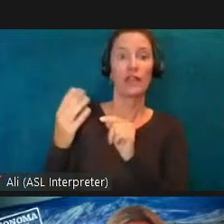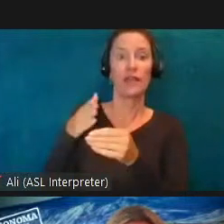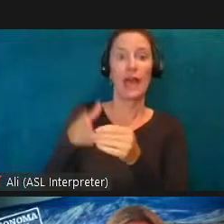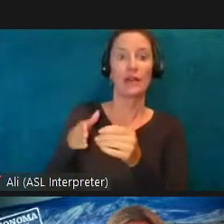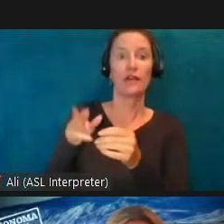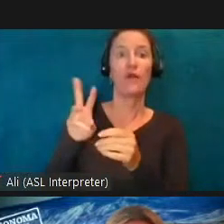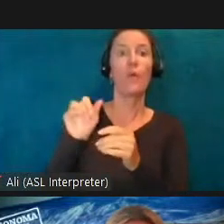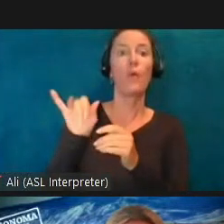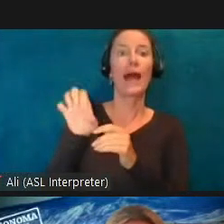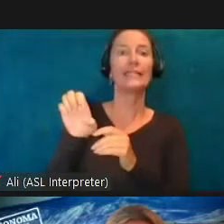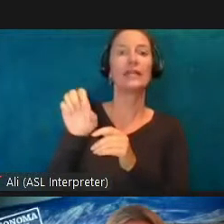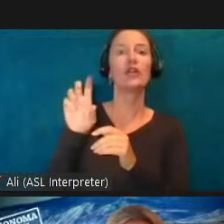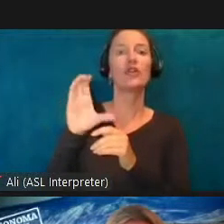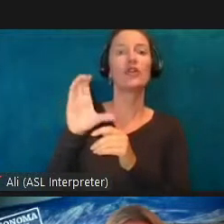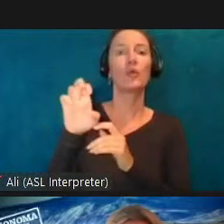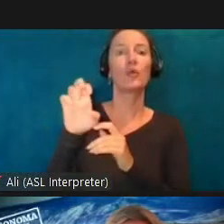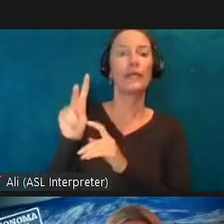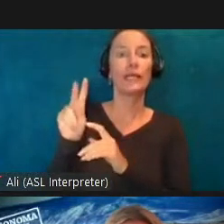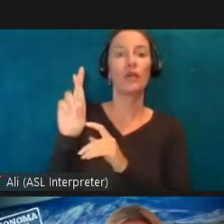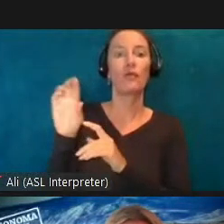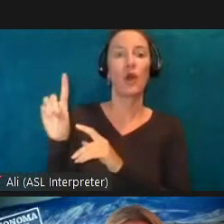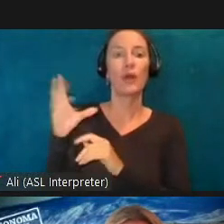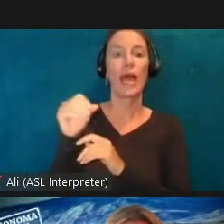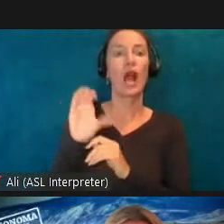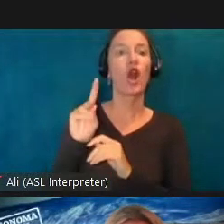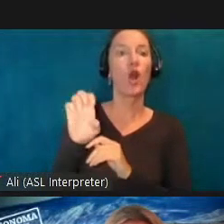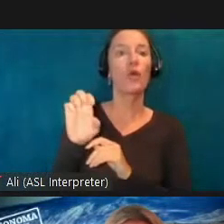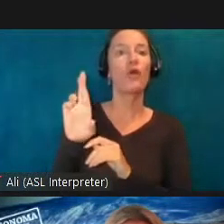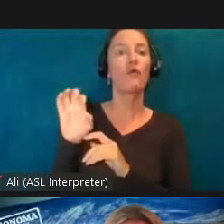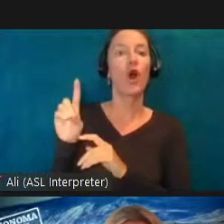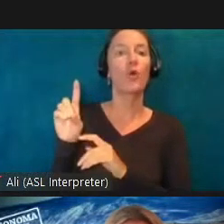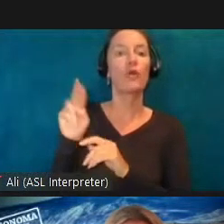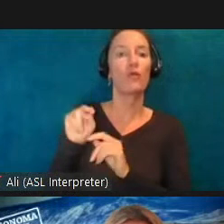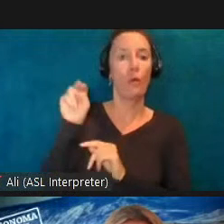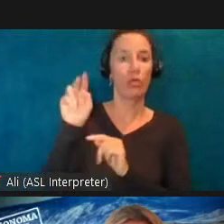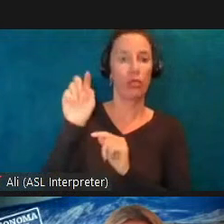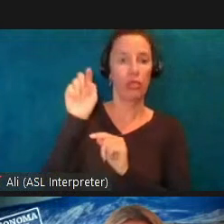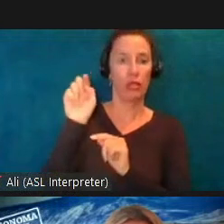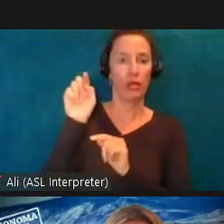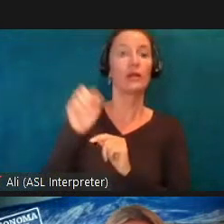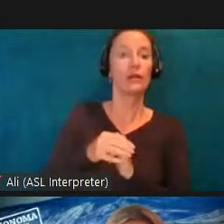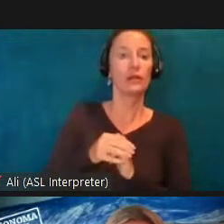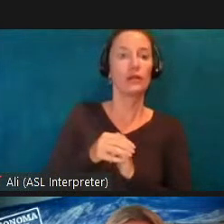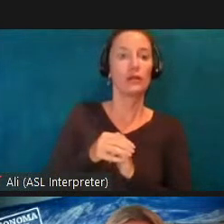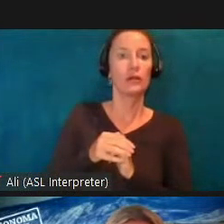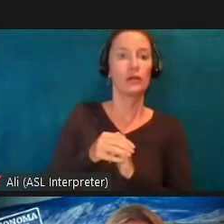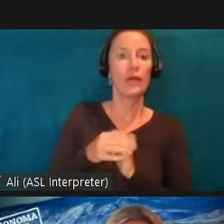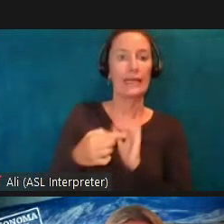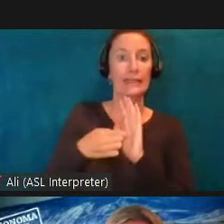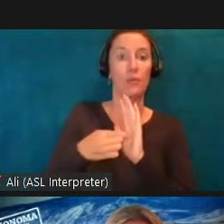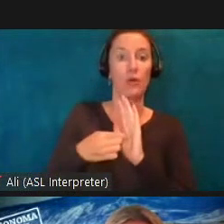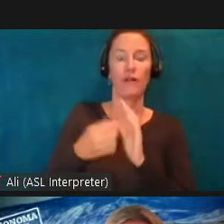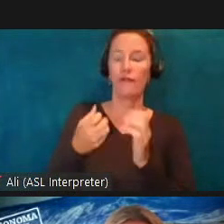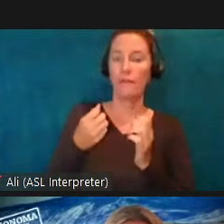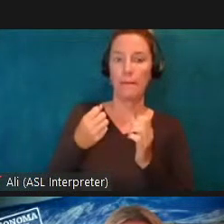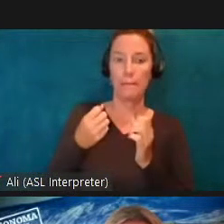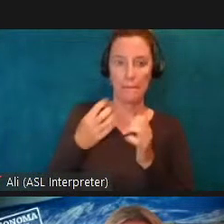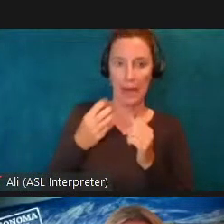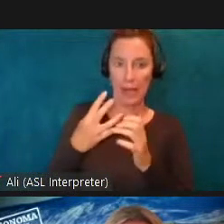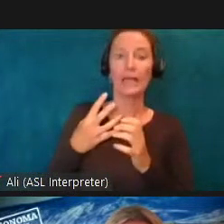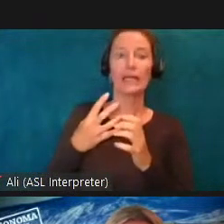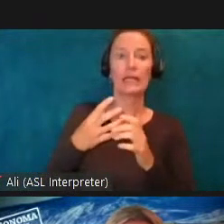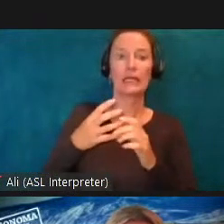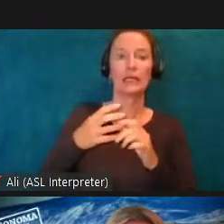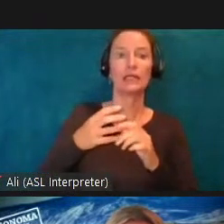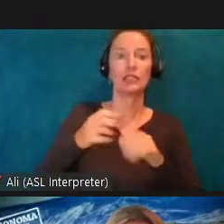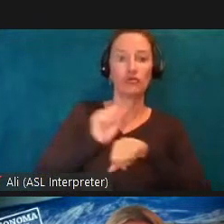Creek Road with Coke Road to the north. So an example of one of the many operations that are going on along the east side of the